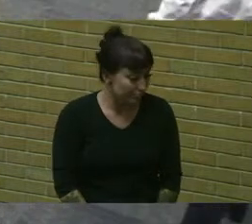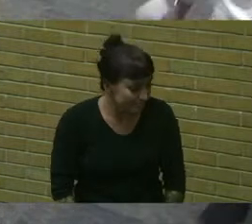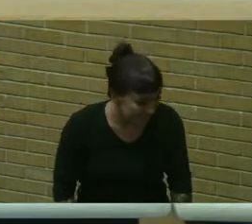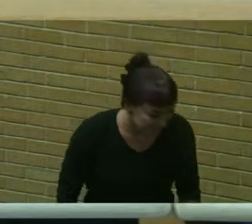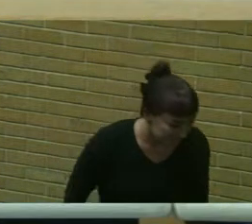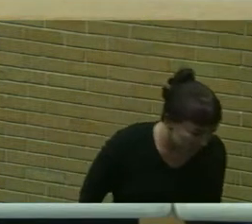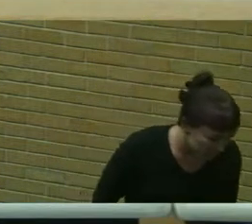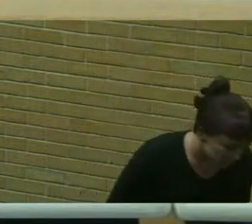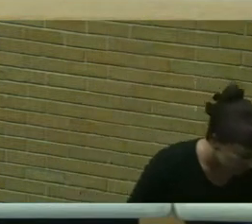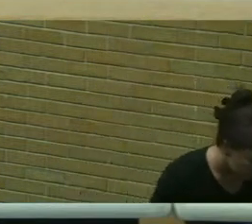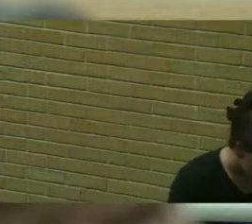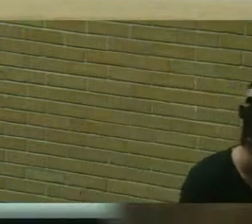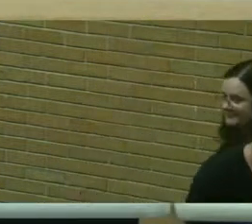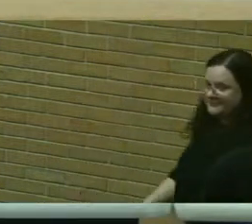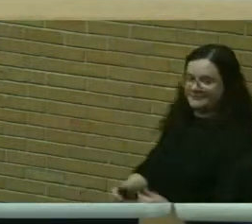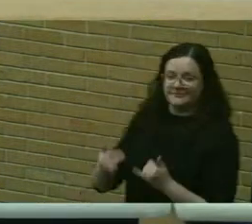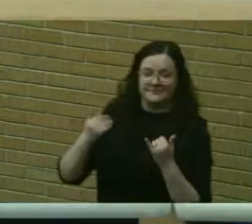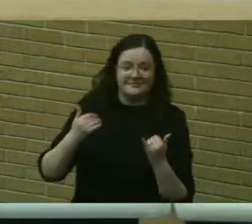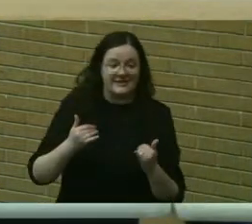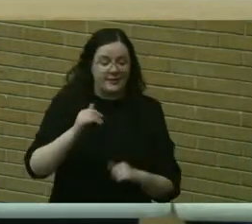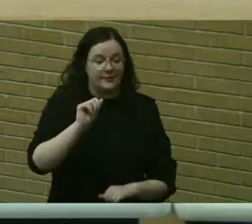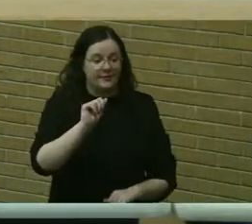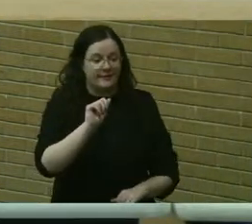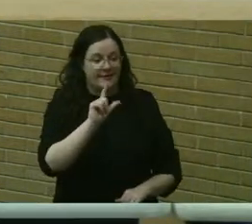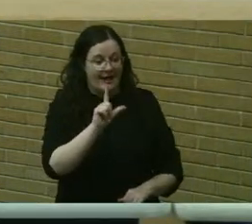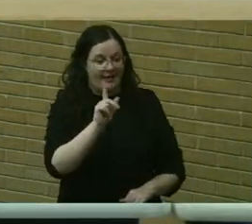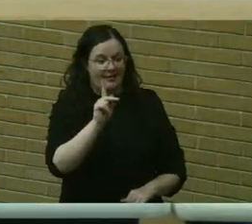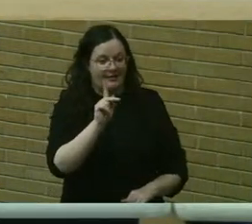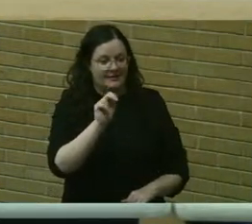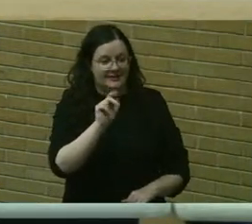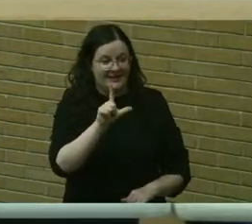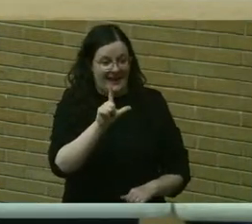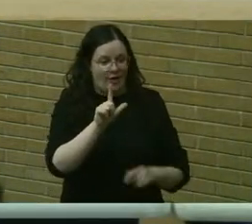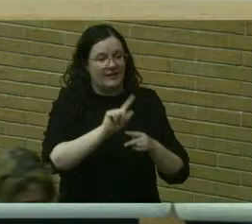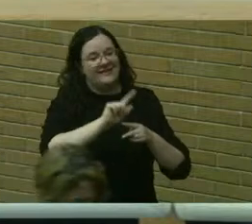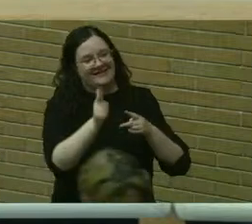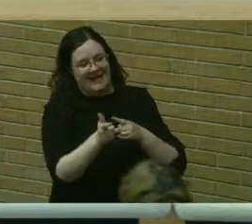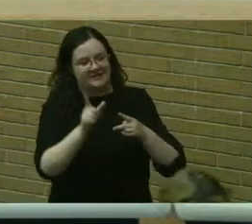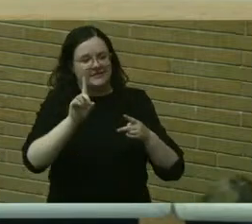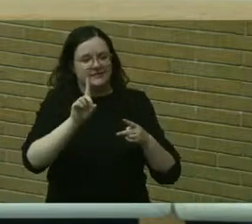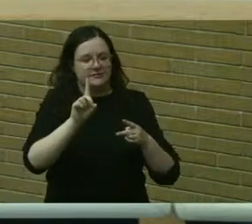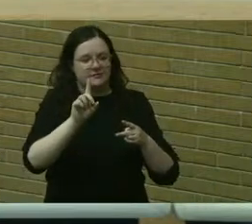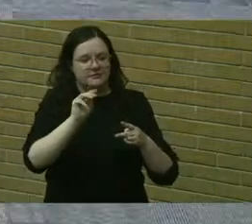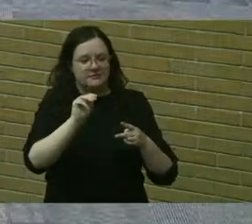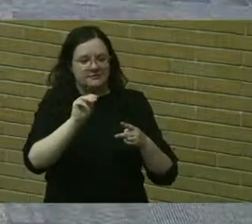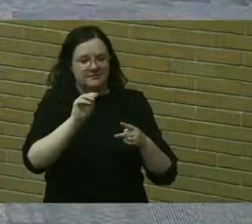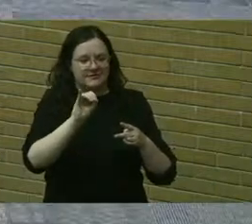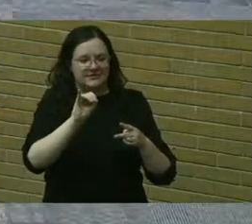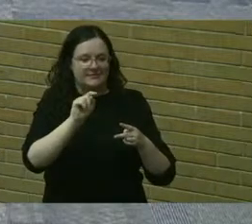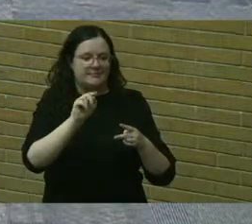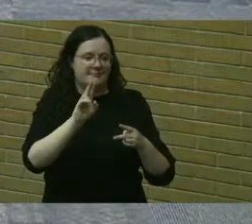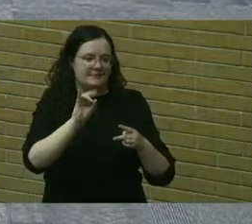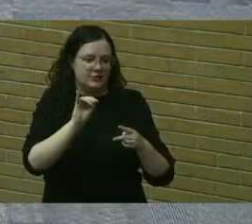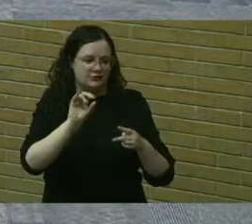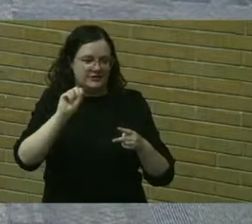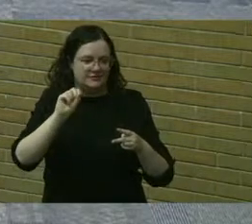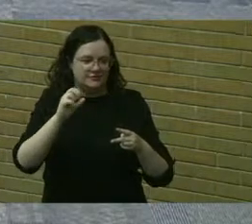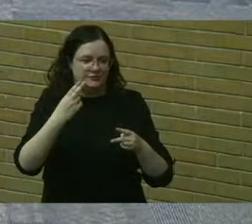Our next speaker is Al Cannell. Dimitri Shapiro is on deck after Mr. Cannell.